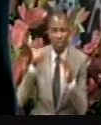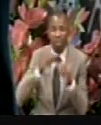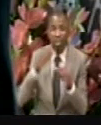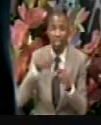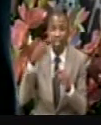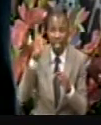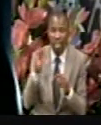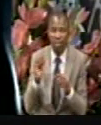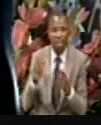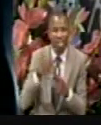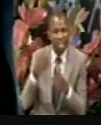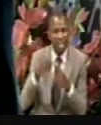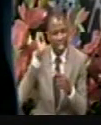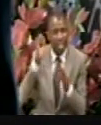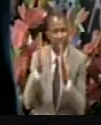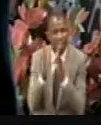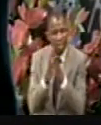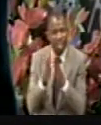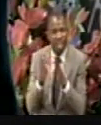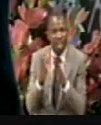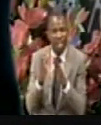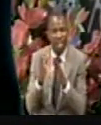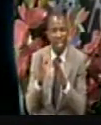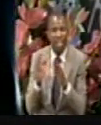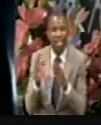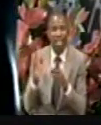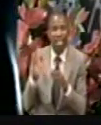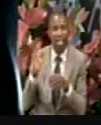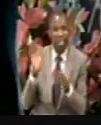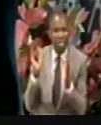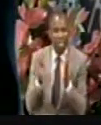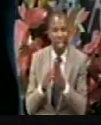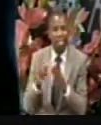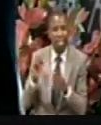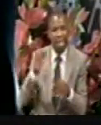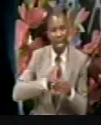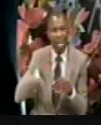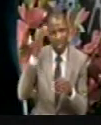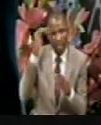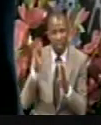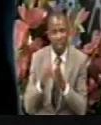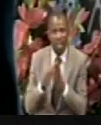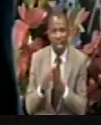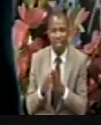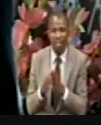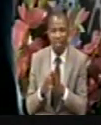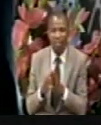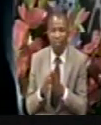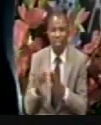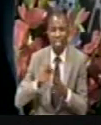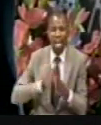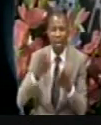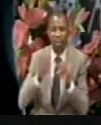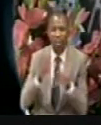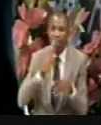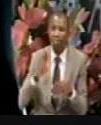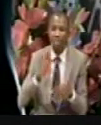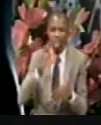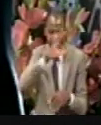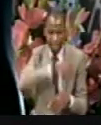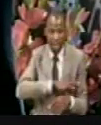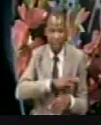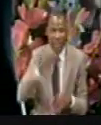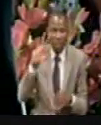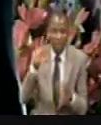scared. But I went on Saturday for Divine Solution, and I told God that, God, I know that I did not meet